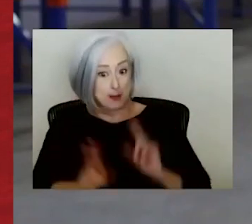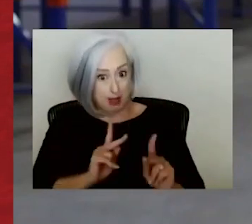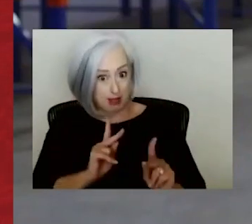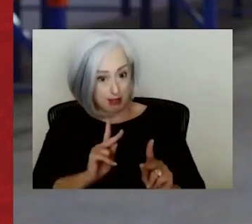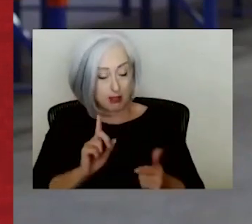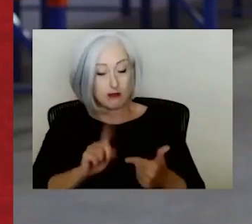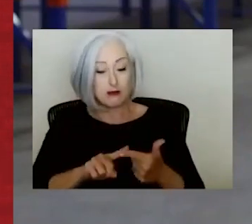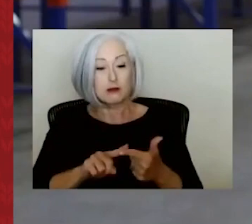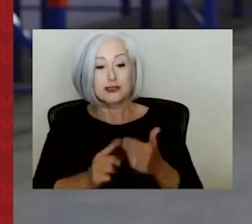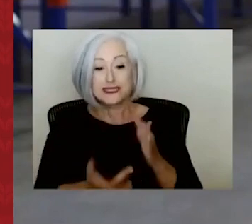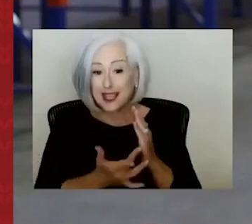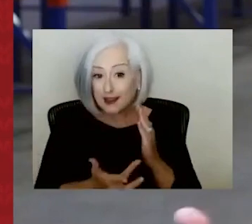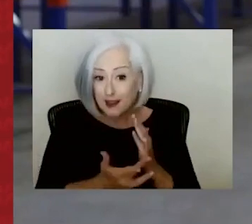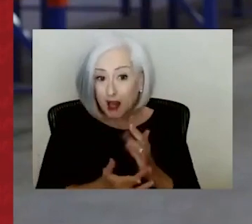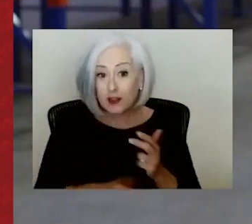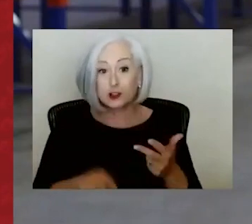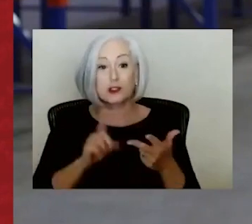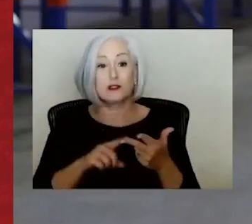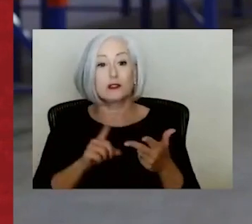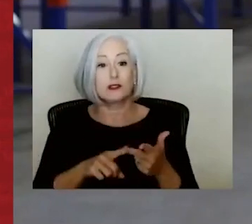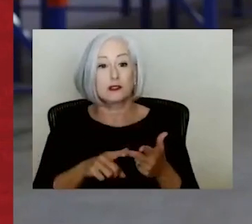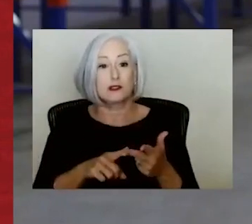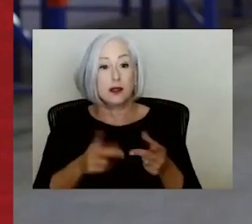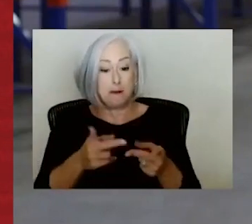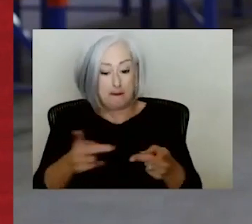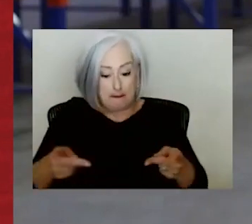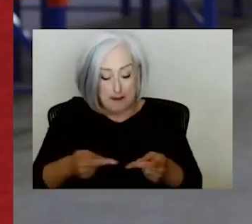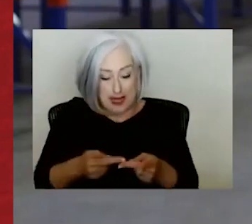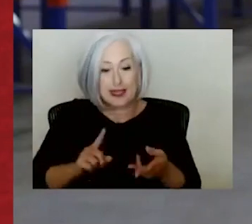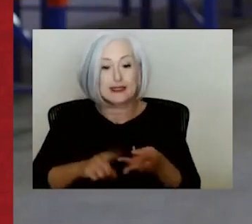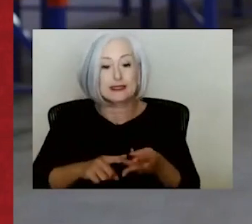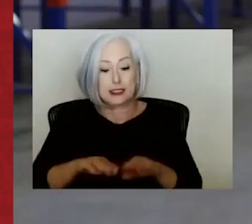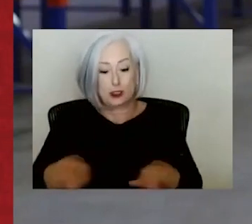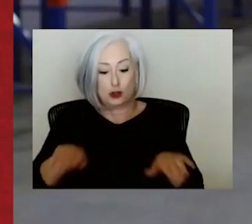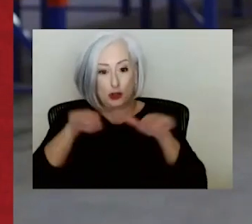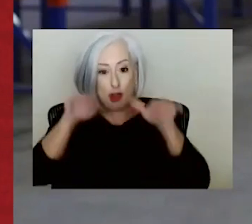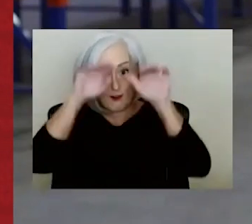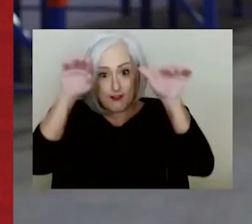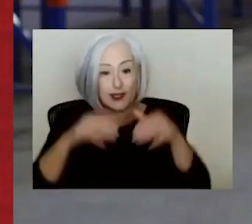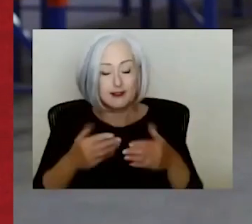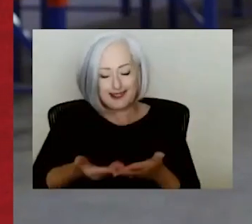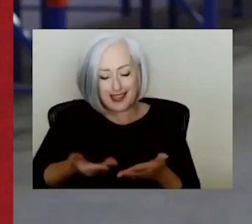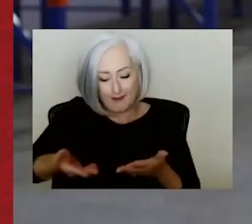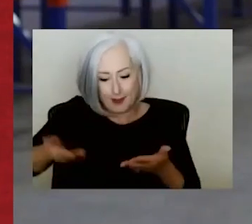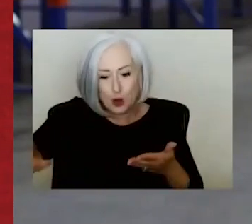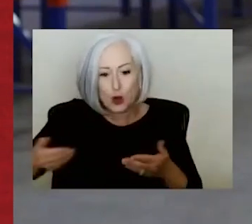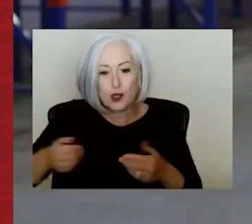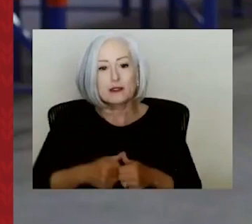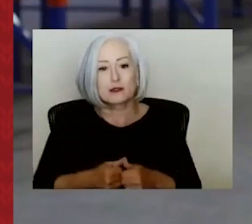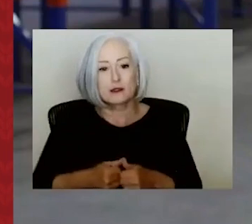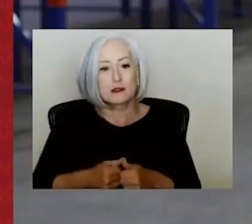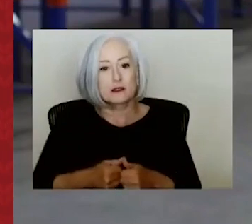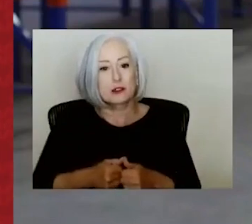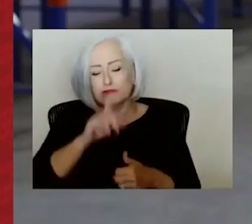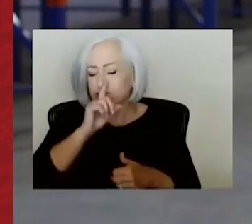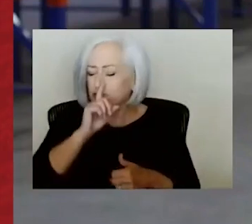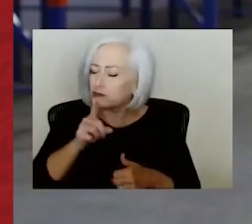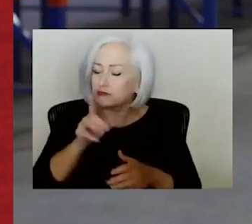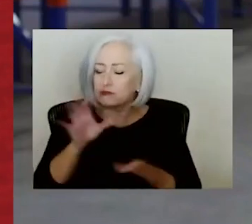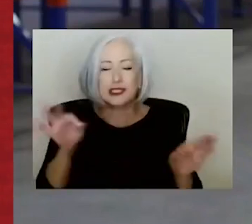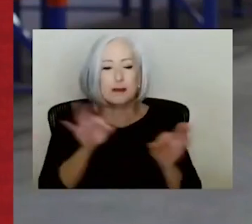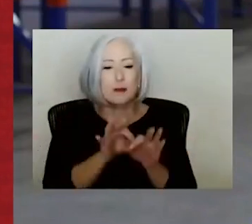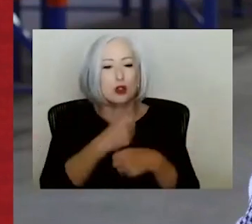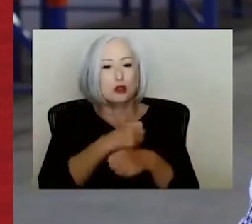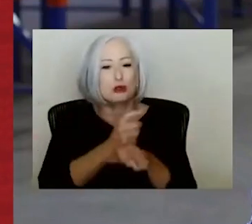the space, the shelving, and then just the inventory itself. And it's just crucial to making sure we have that